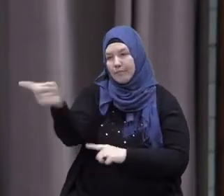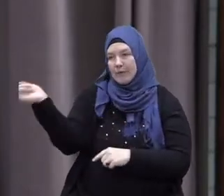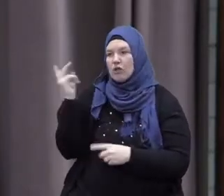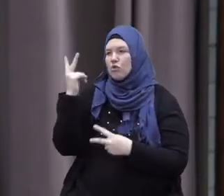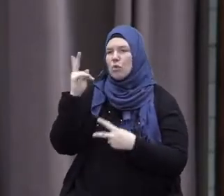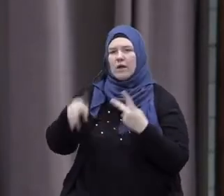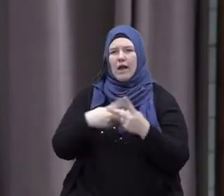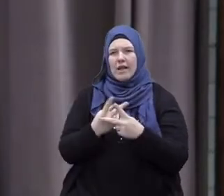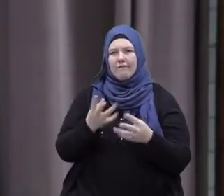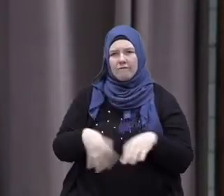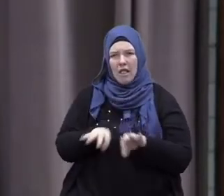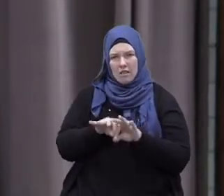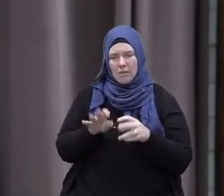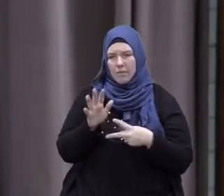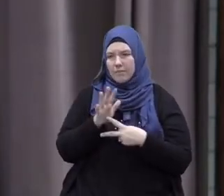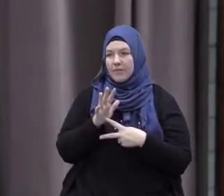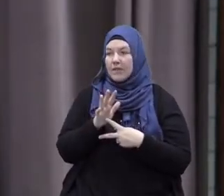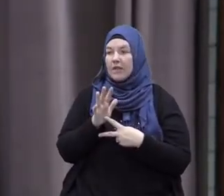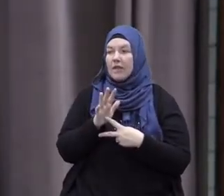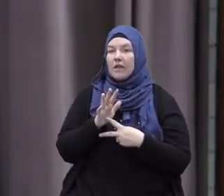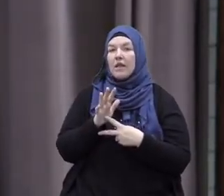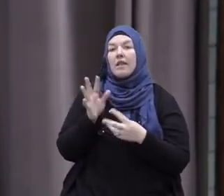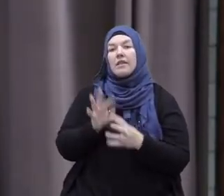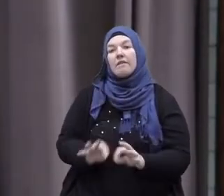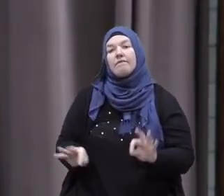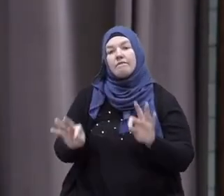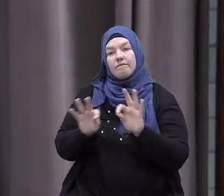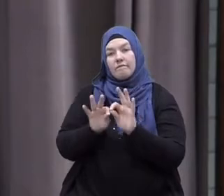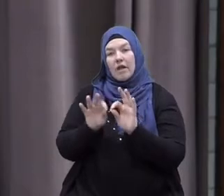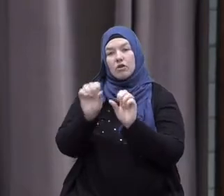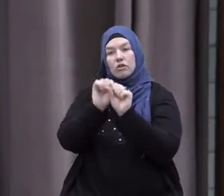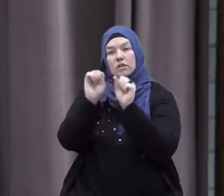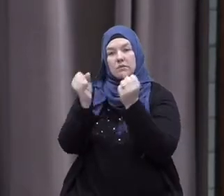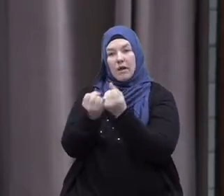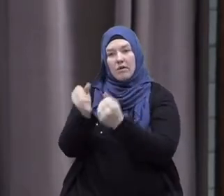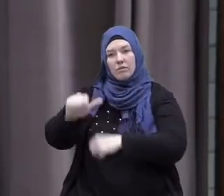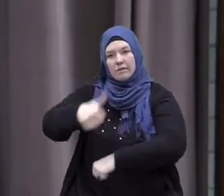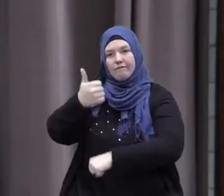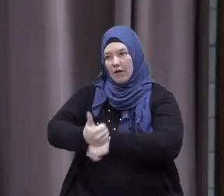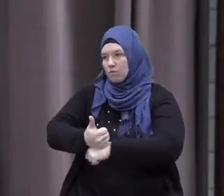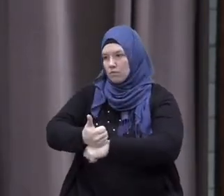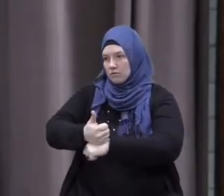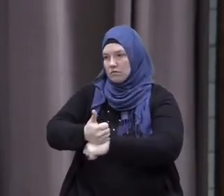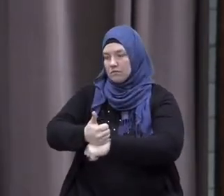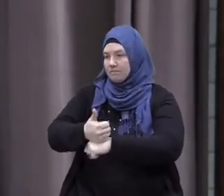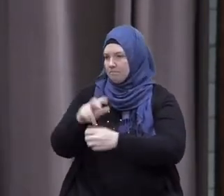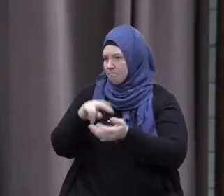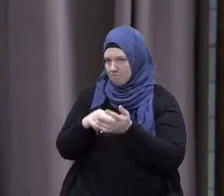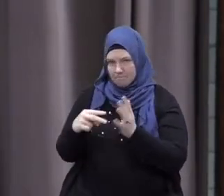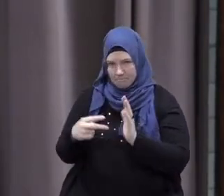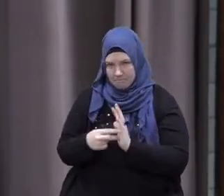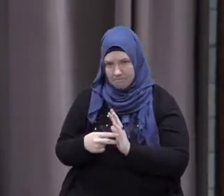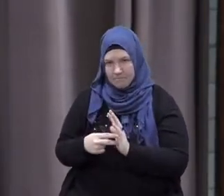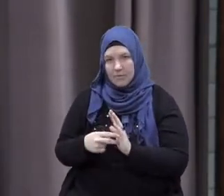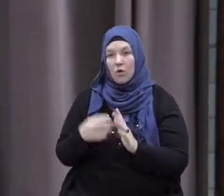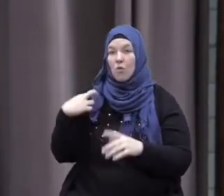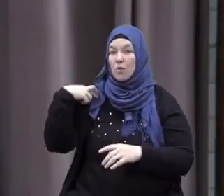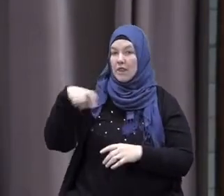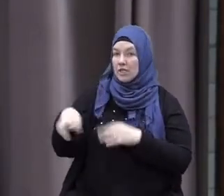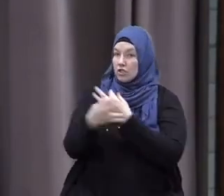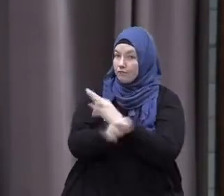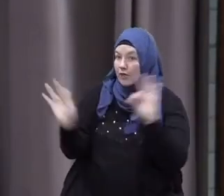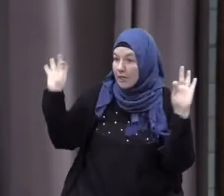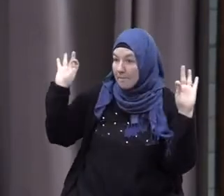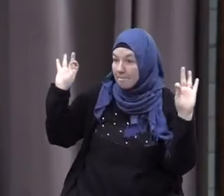values. The values on which this society was found, which are religious